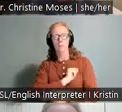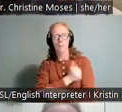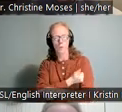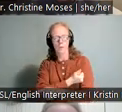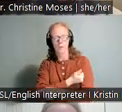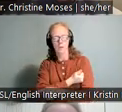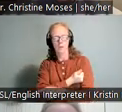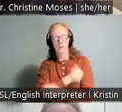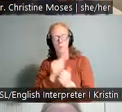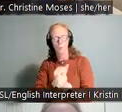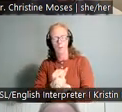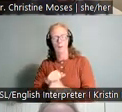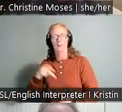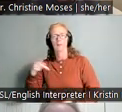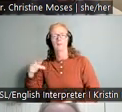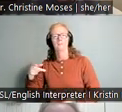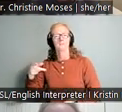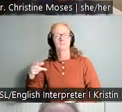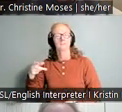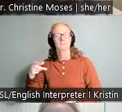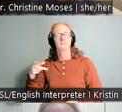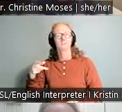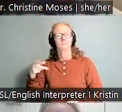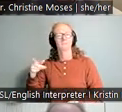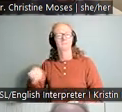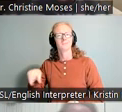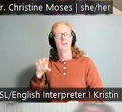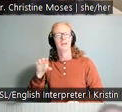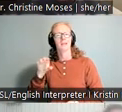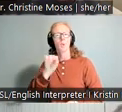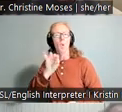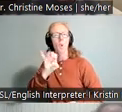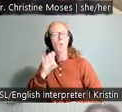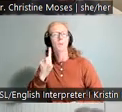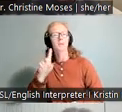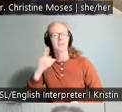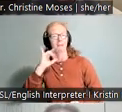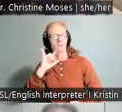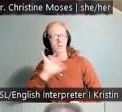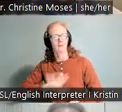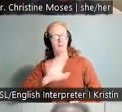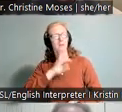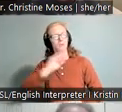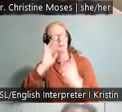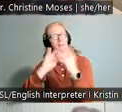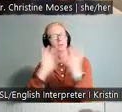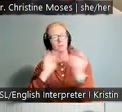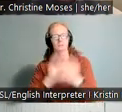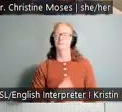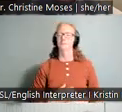the police department as Oakland, for example, does. So so just thought I wanted to mention that. Okay,